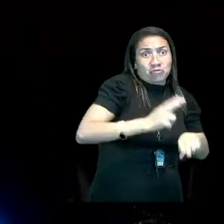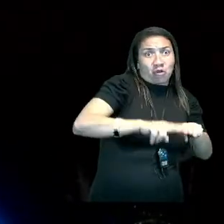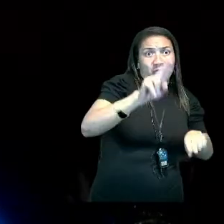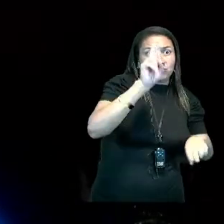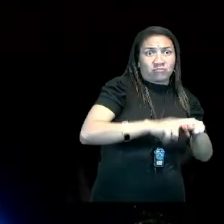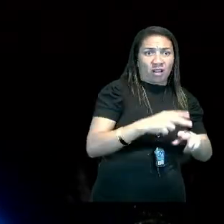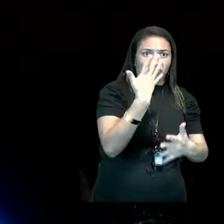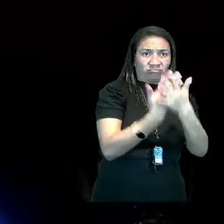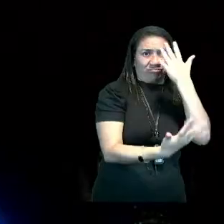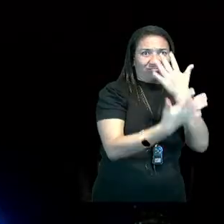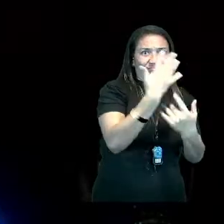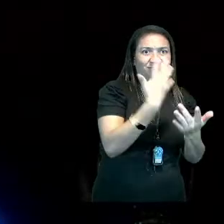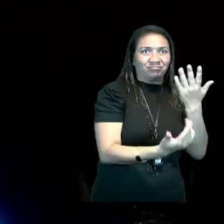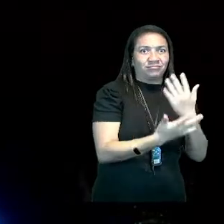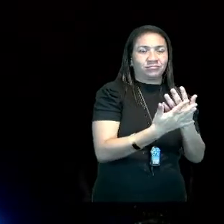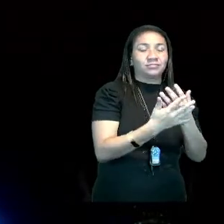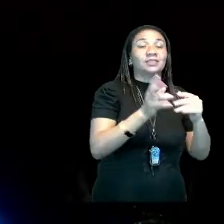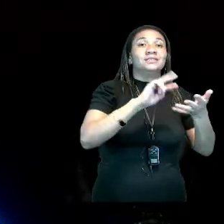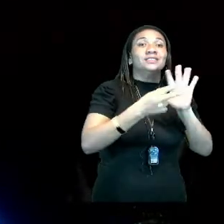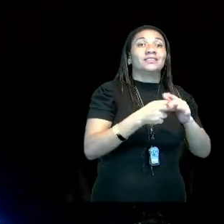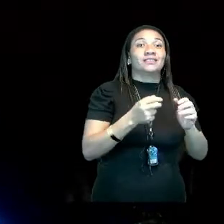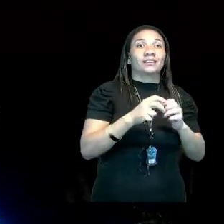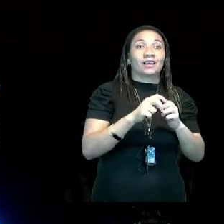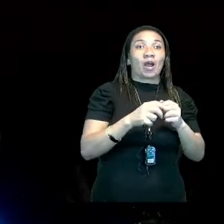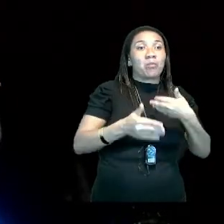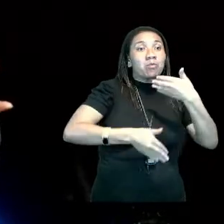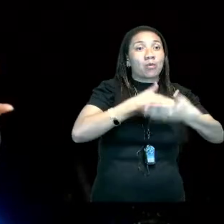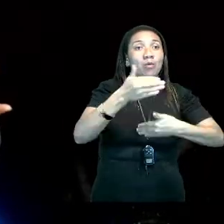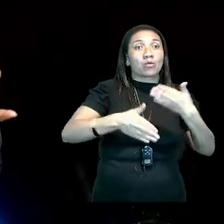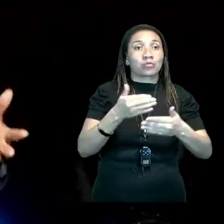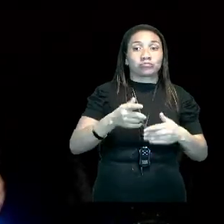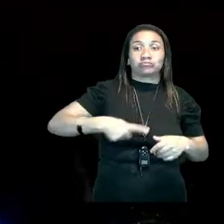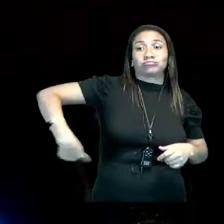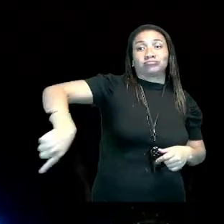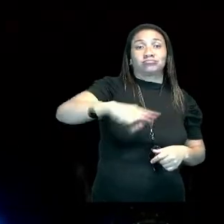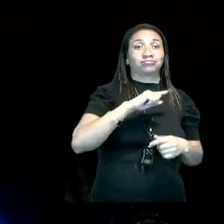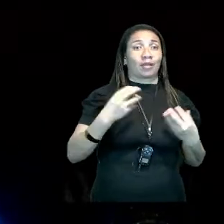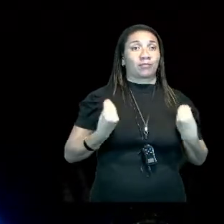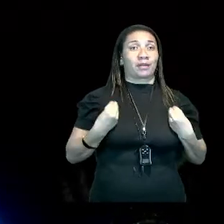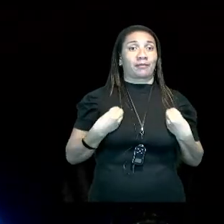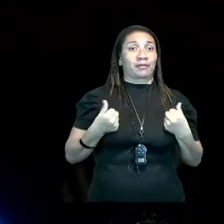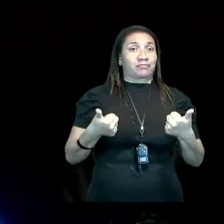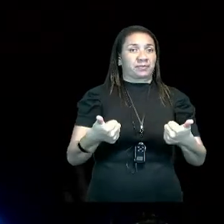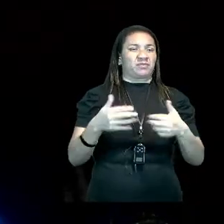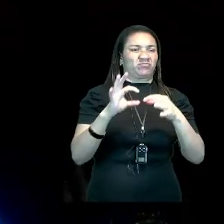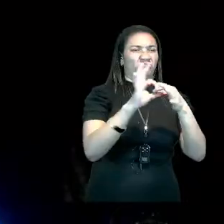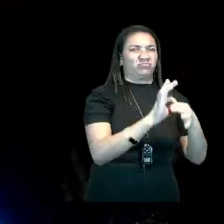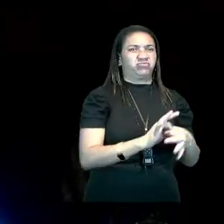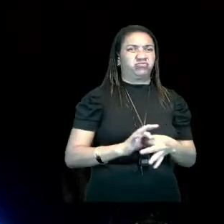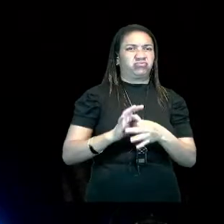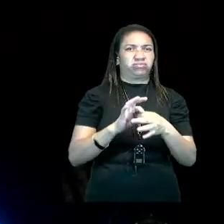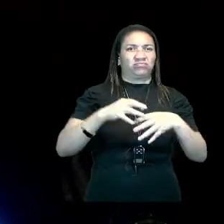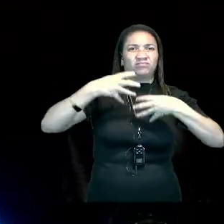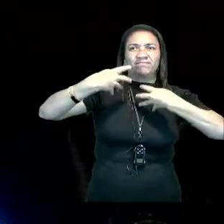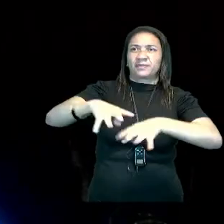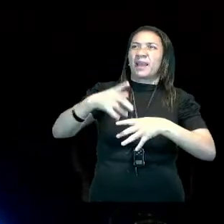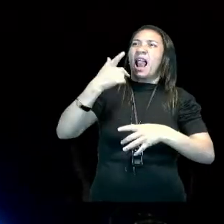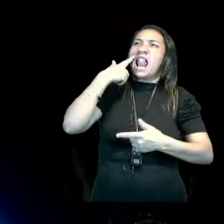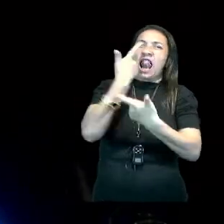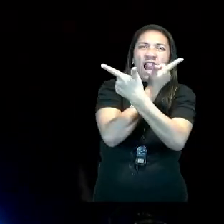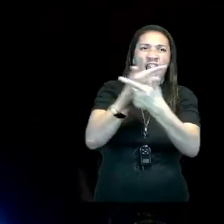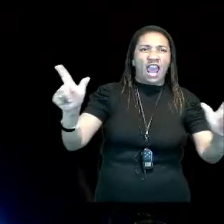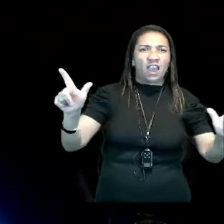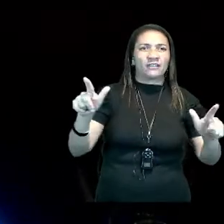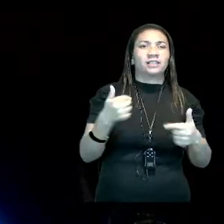world livable for all of us. They all joined the movement for my freedom. And so I owe my life and